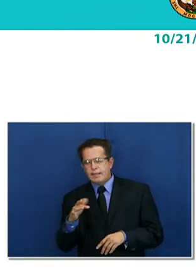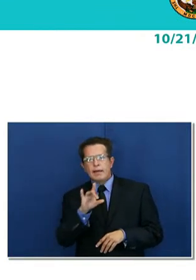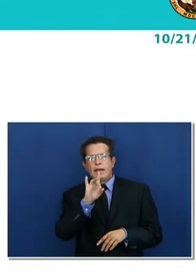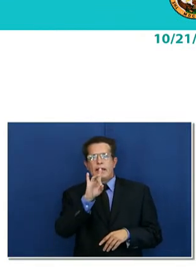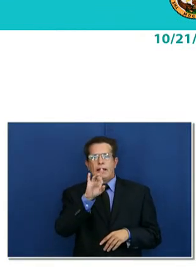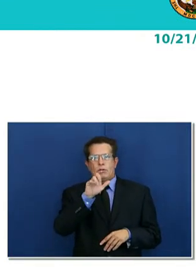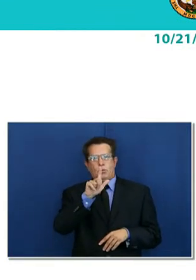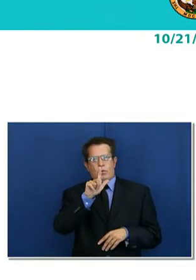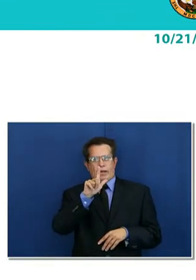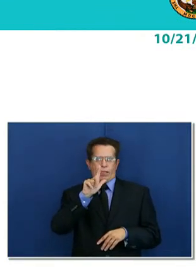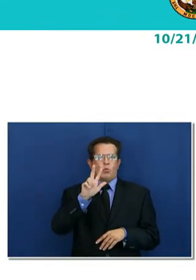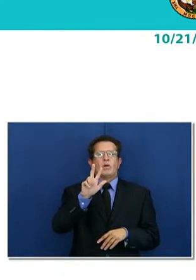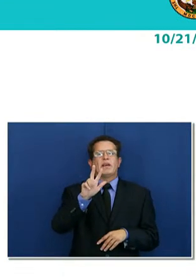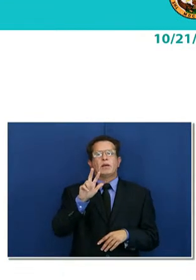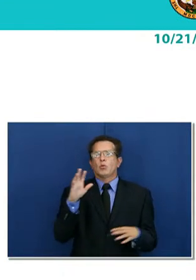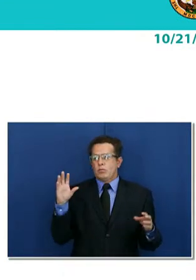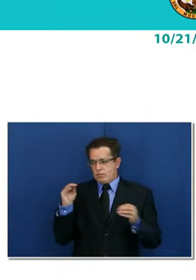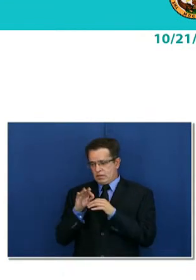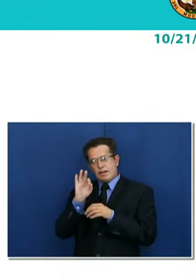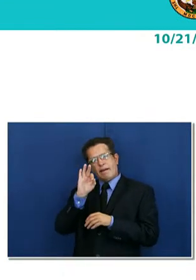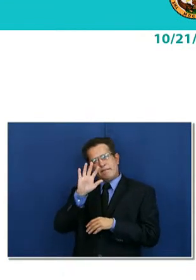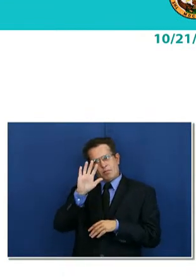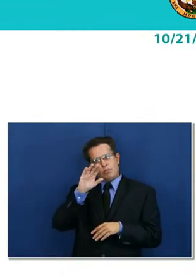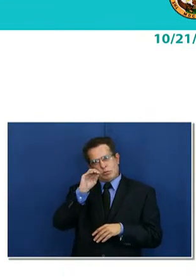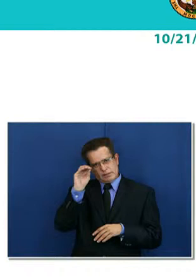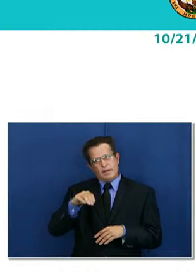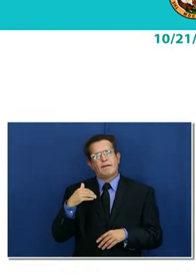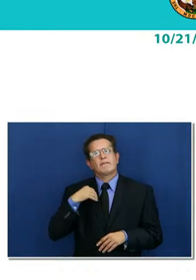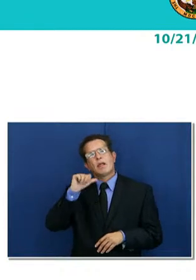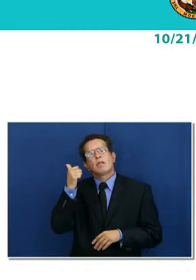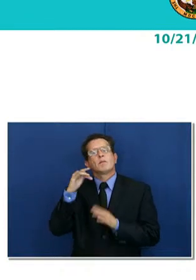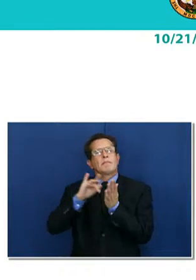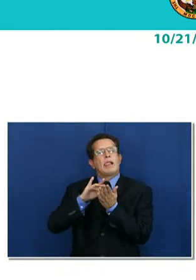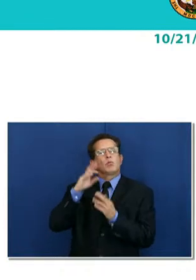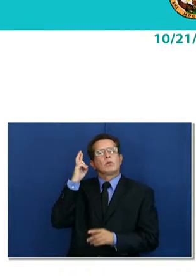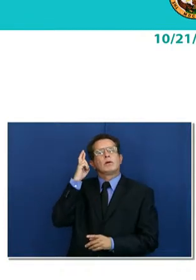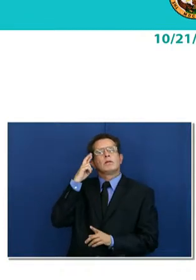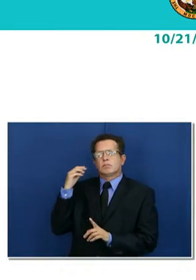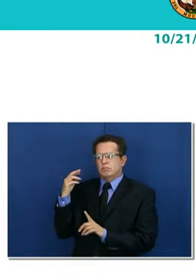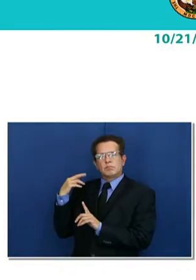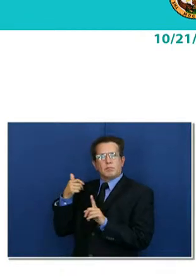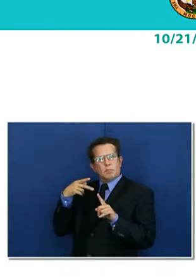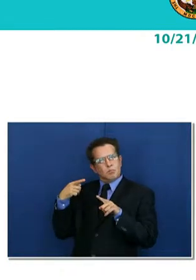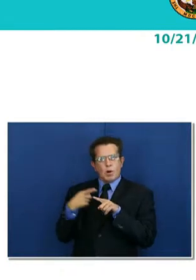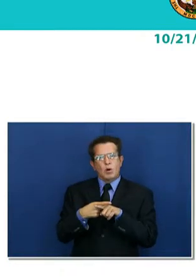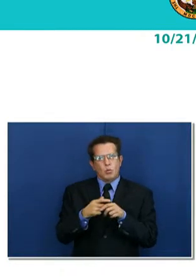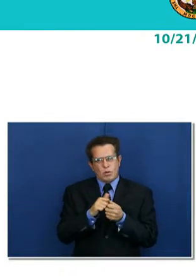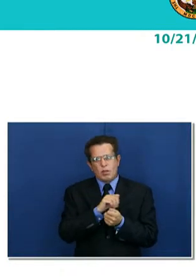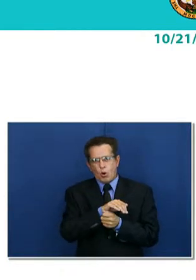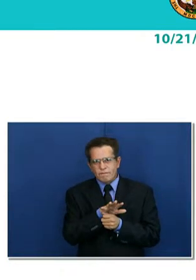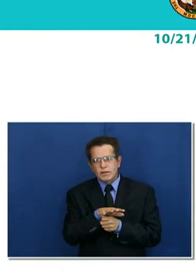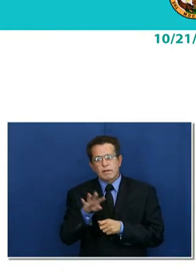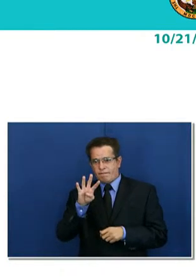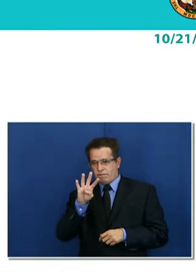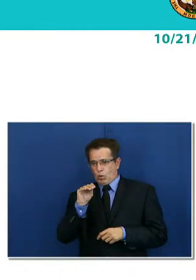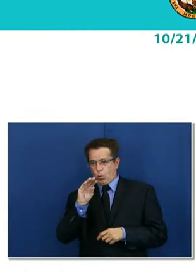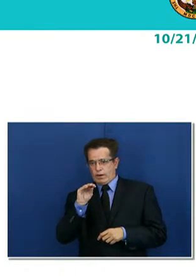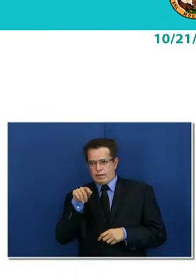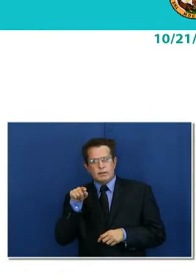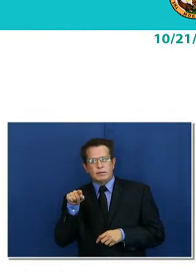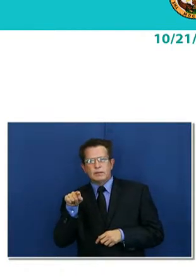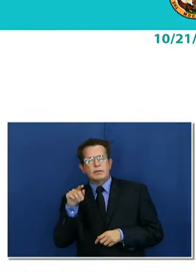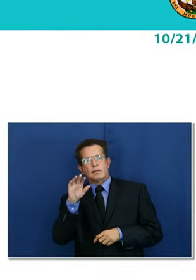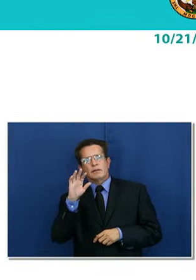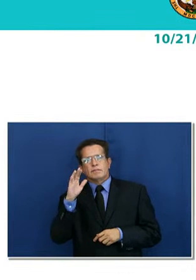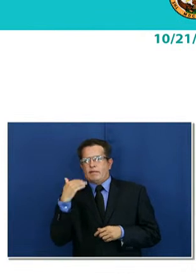823, or 95%, had underlying medical conditions, and 5% or 40 did not have